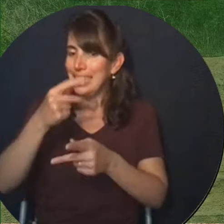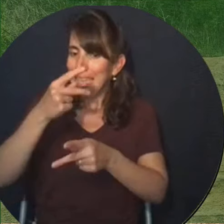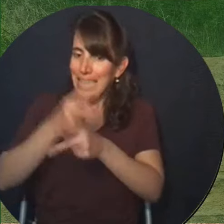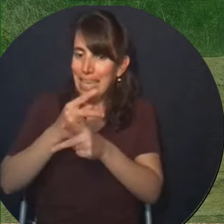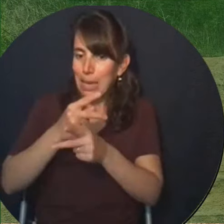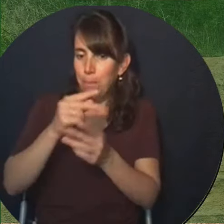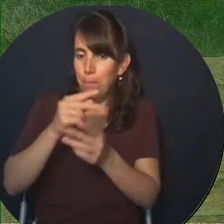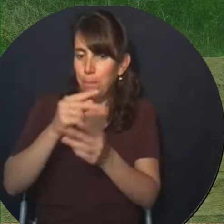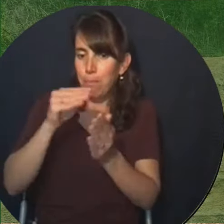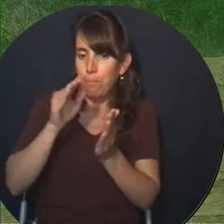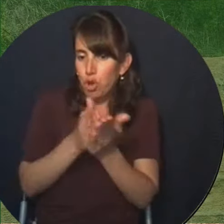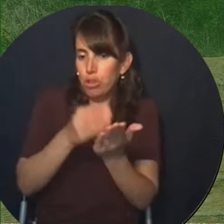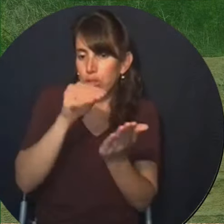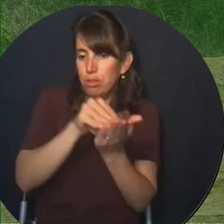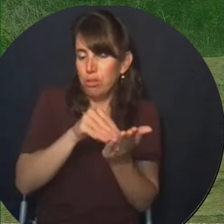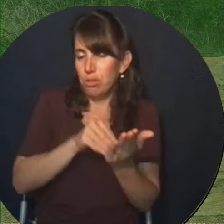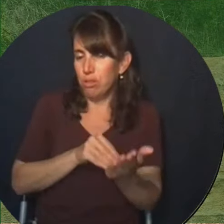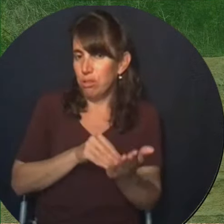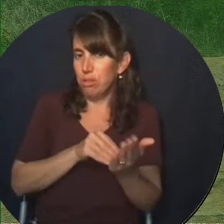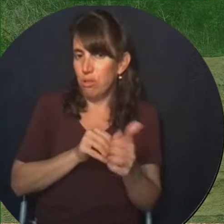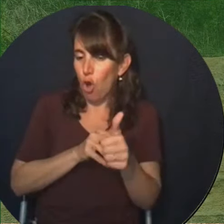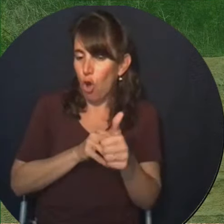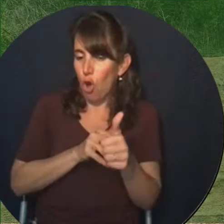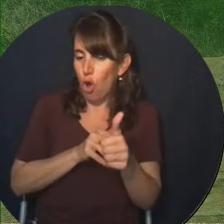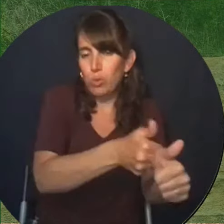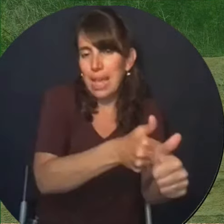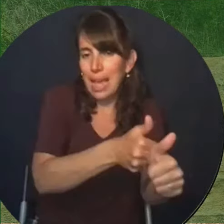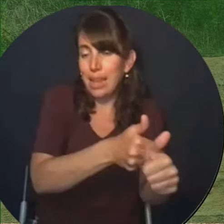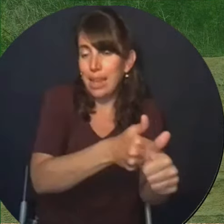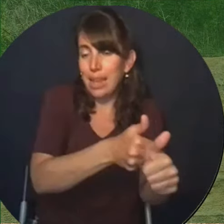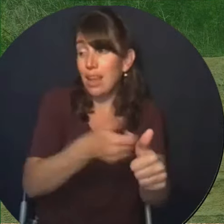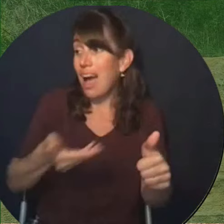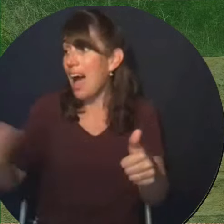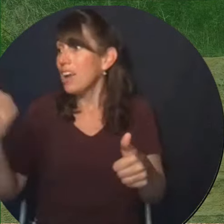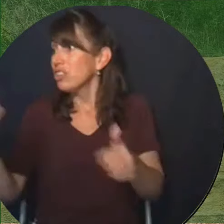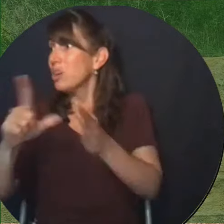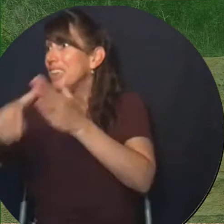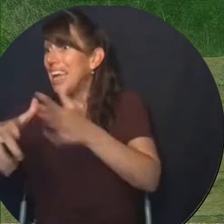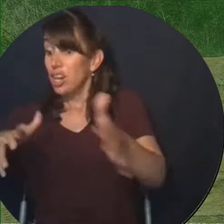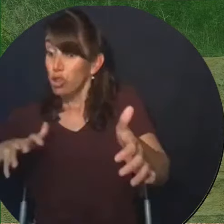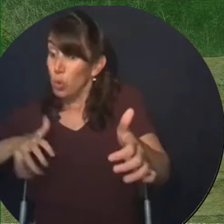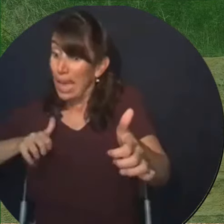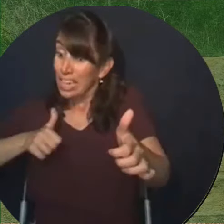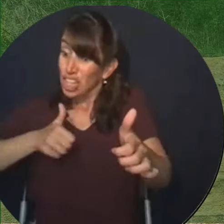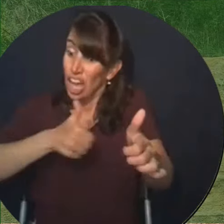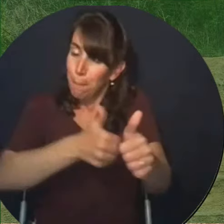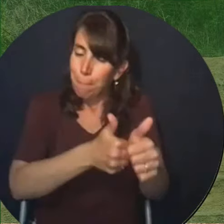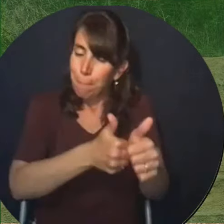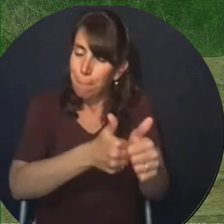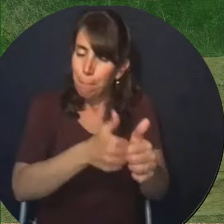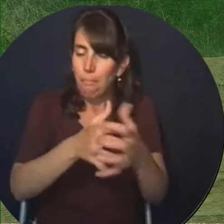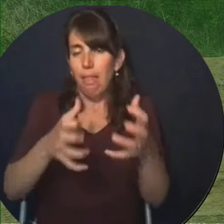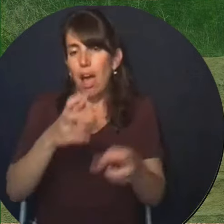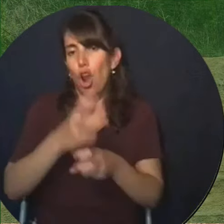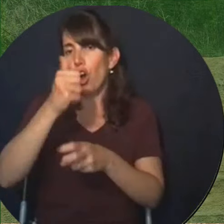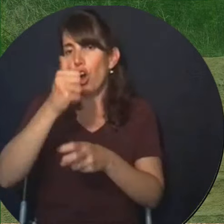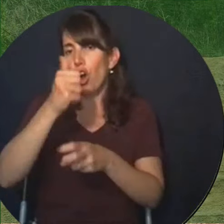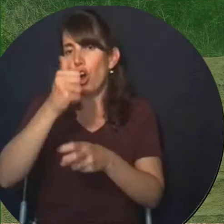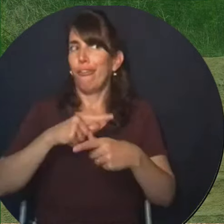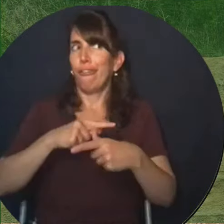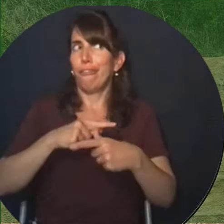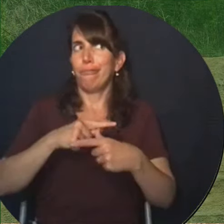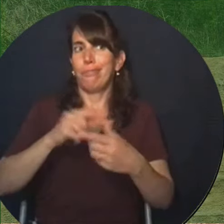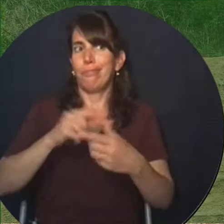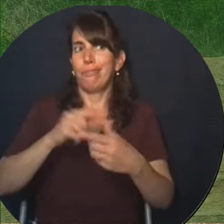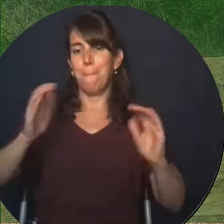hiring people to have to play catch up is a lot more difficult than having those practices in place and everyone adopting them in your